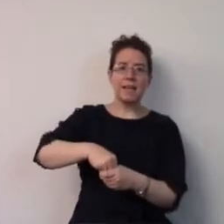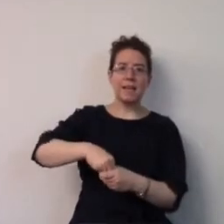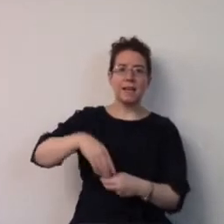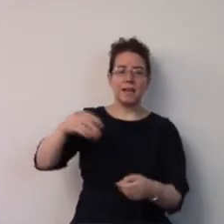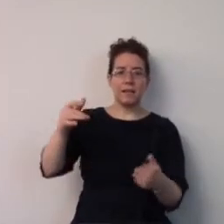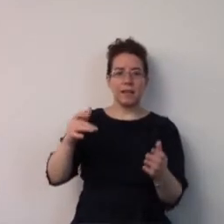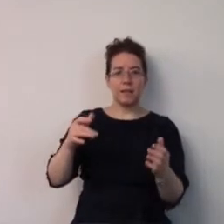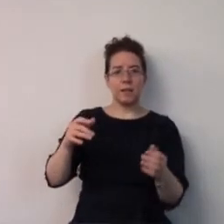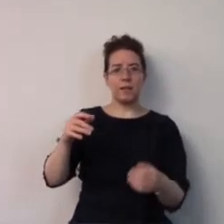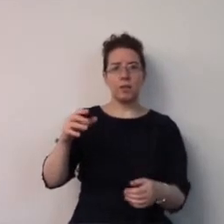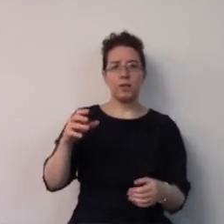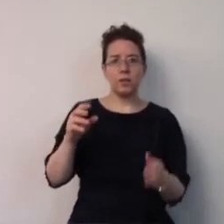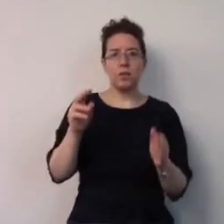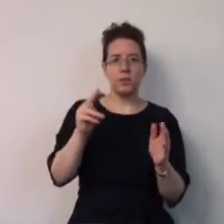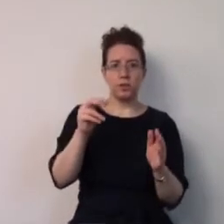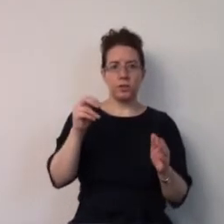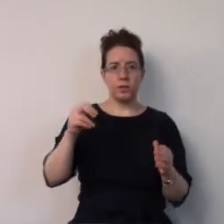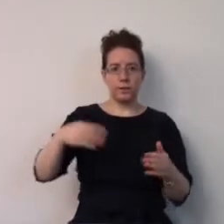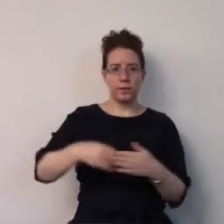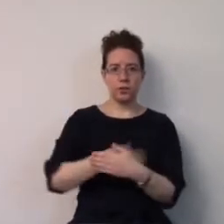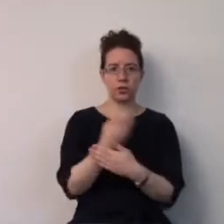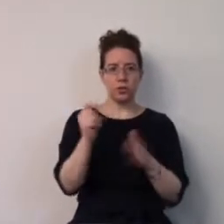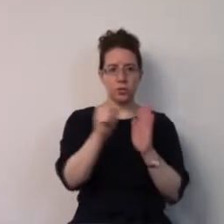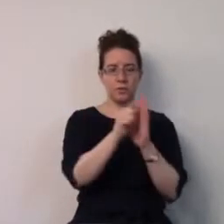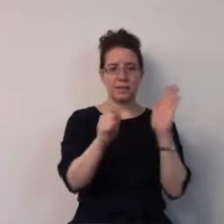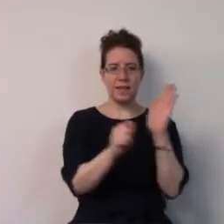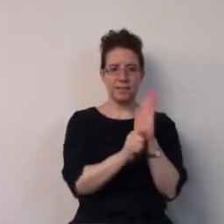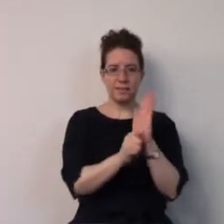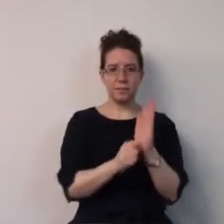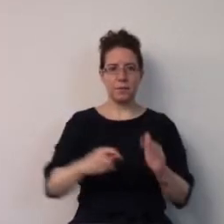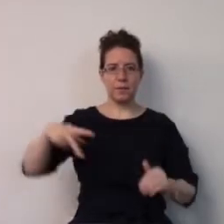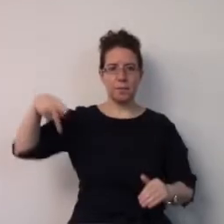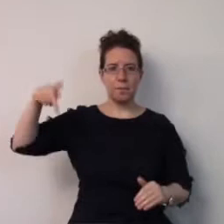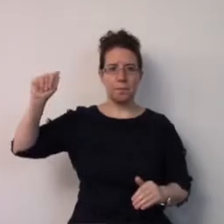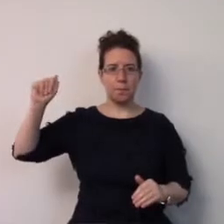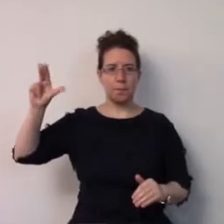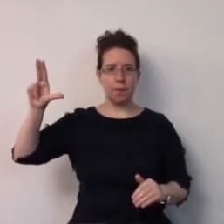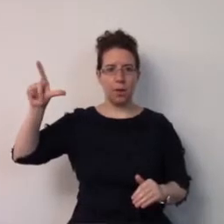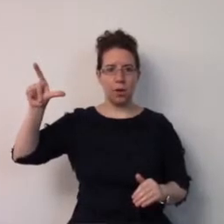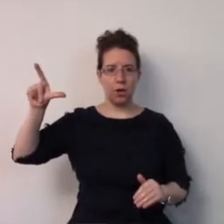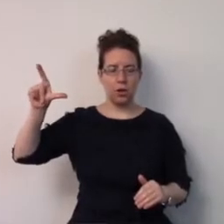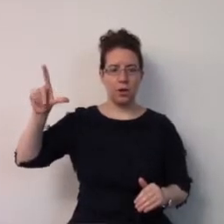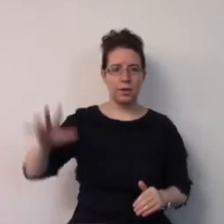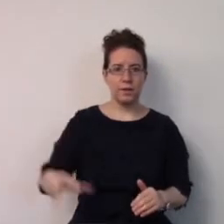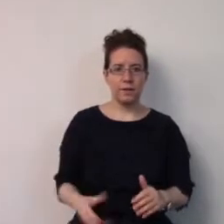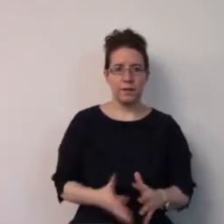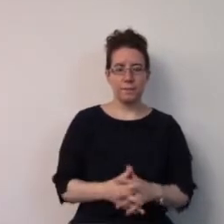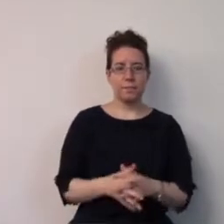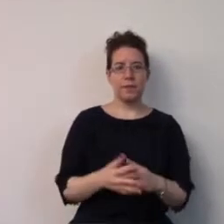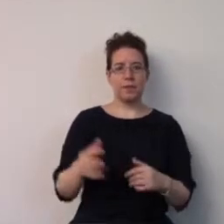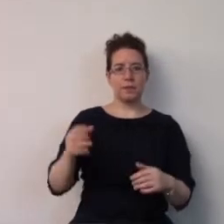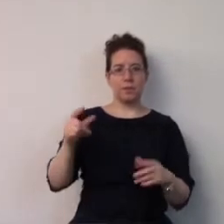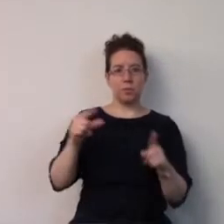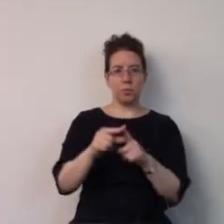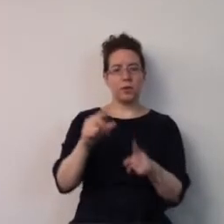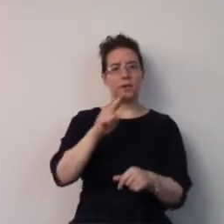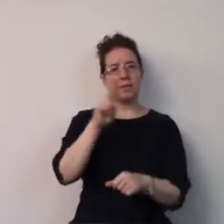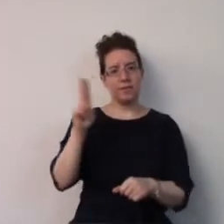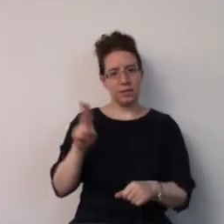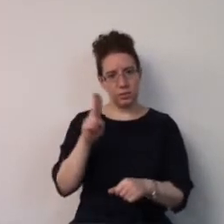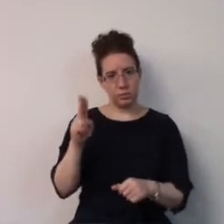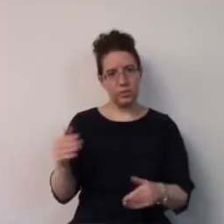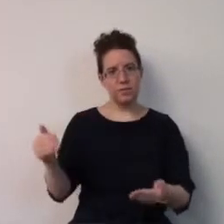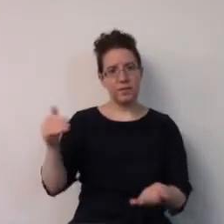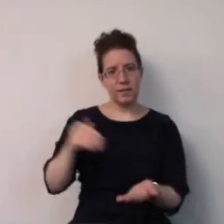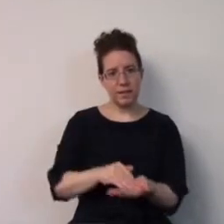the word gregario, to watch. He said in 1 Corinthians 16:13, watch ye, stand fast in the faith, quit